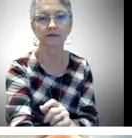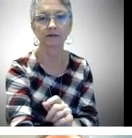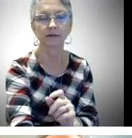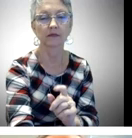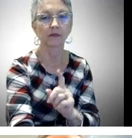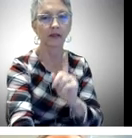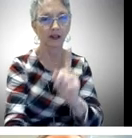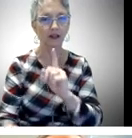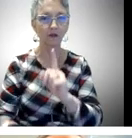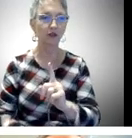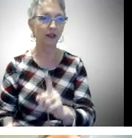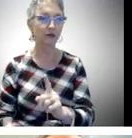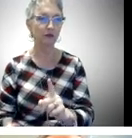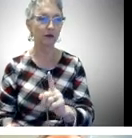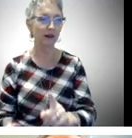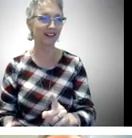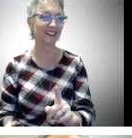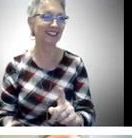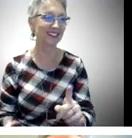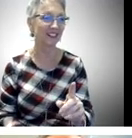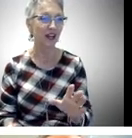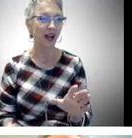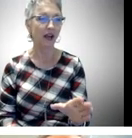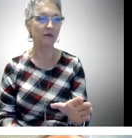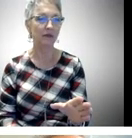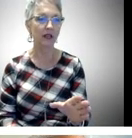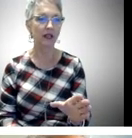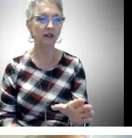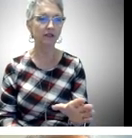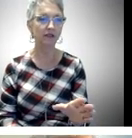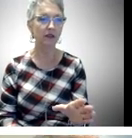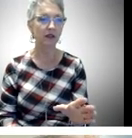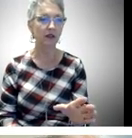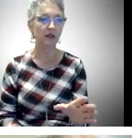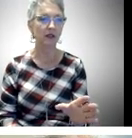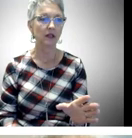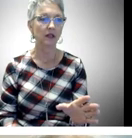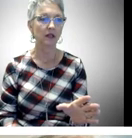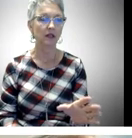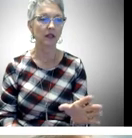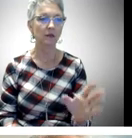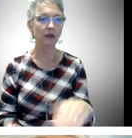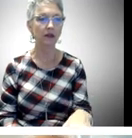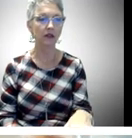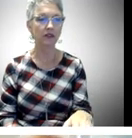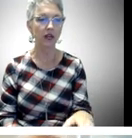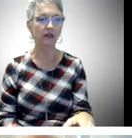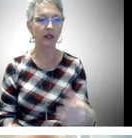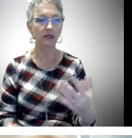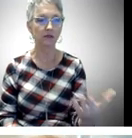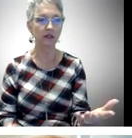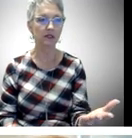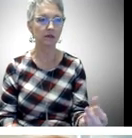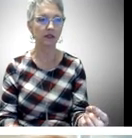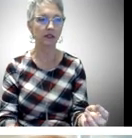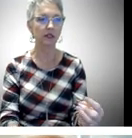Next slide. Hang on, I was trying to unmute my mic. If a parent of a child that